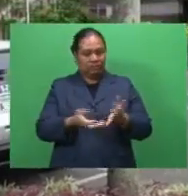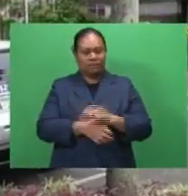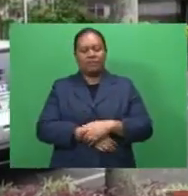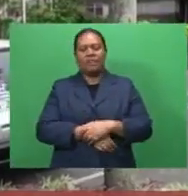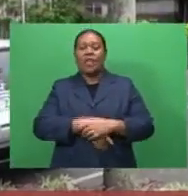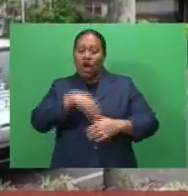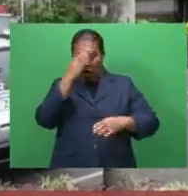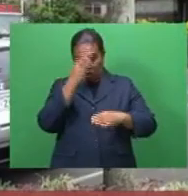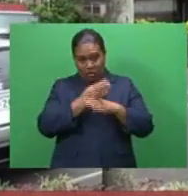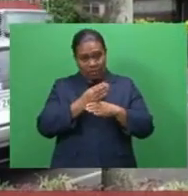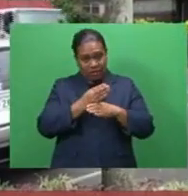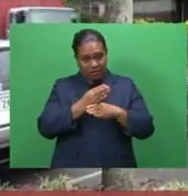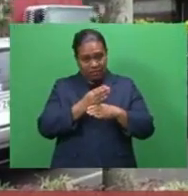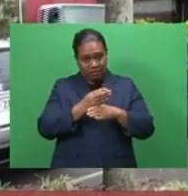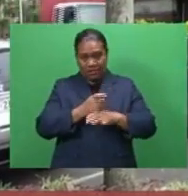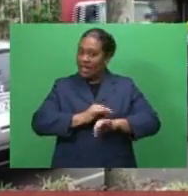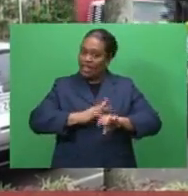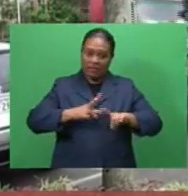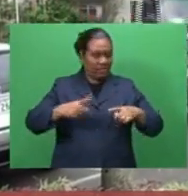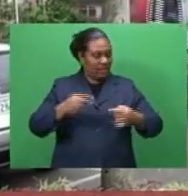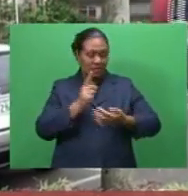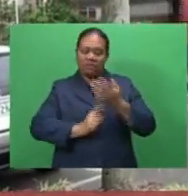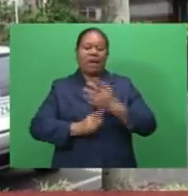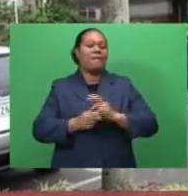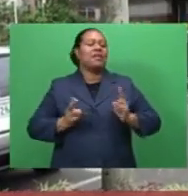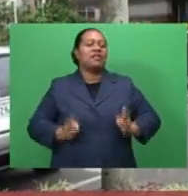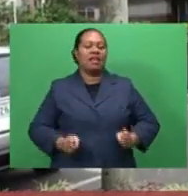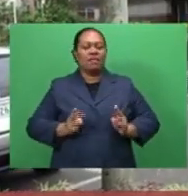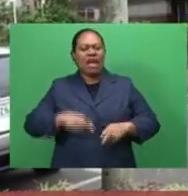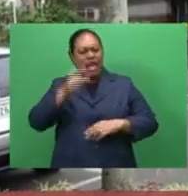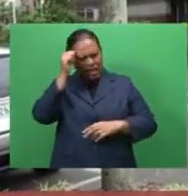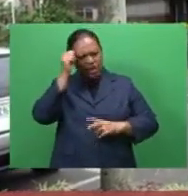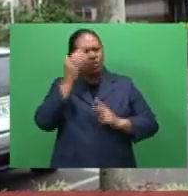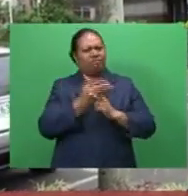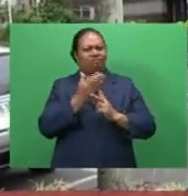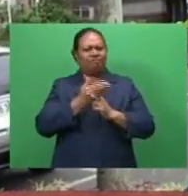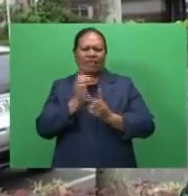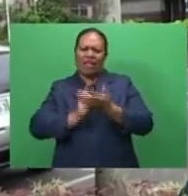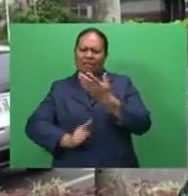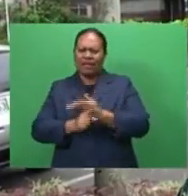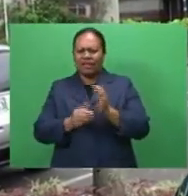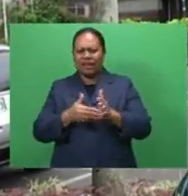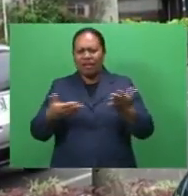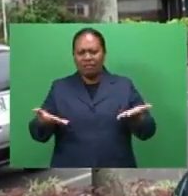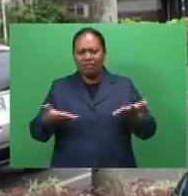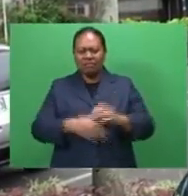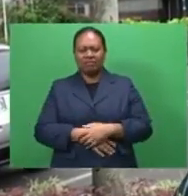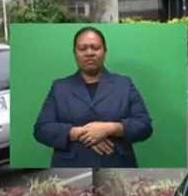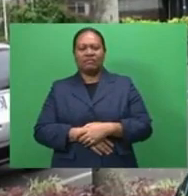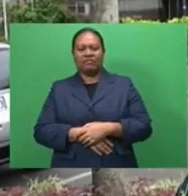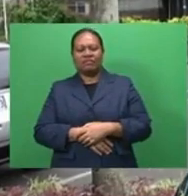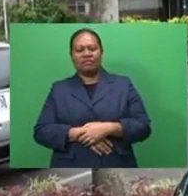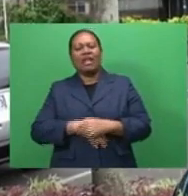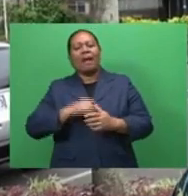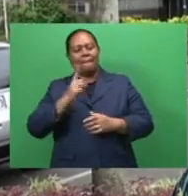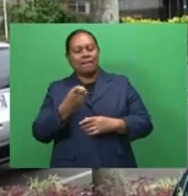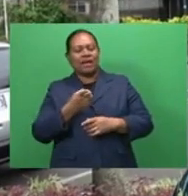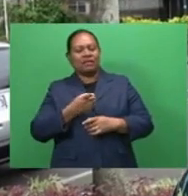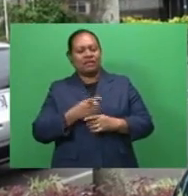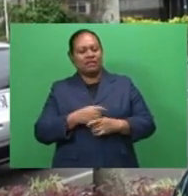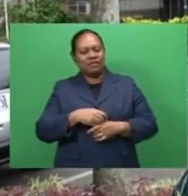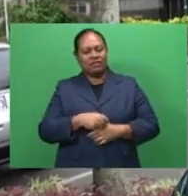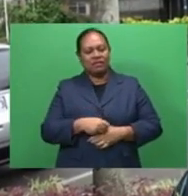Hopefully things get well around the globe, knowing the restrictions are around. And let's get rolling